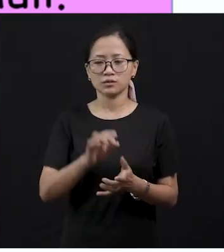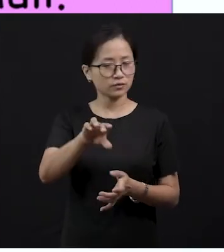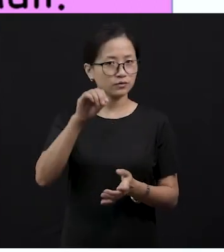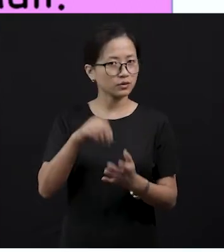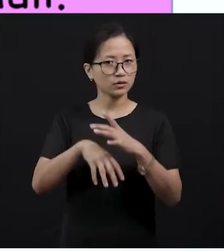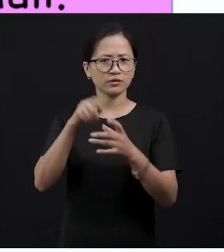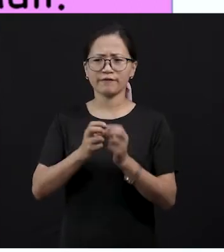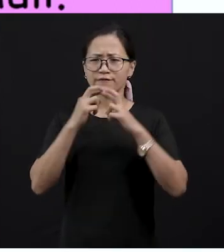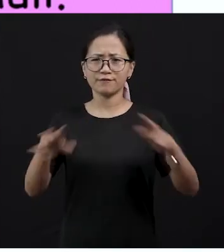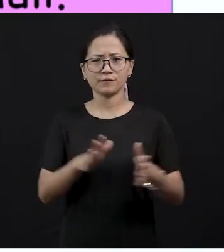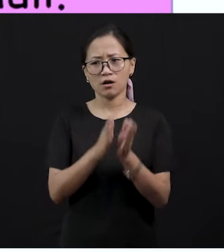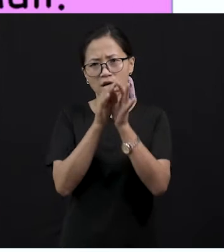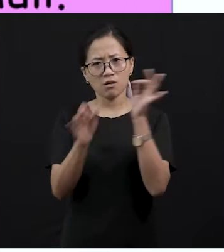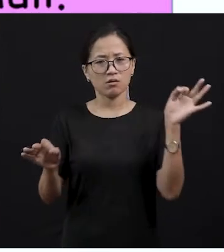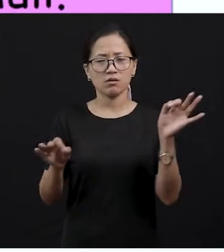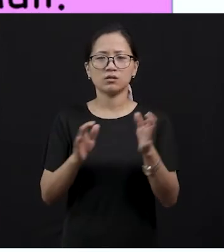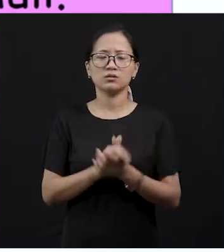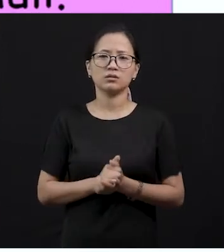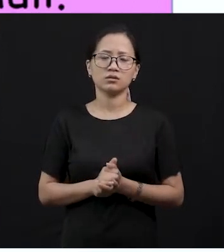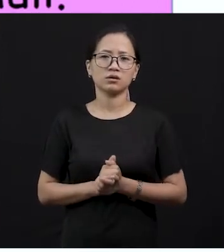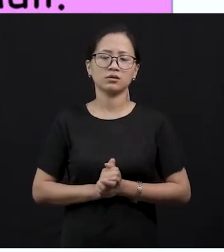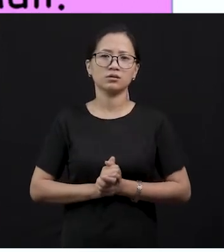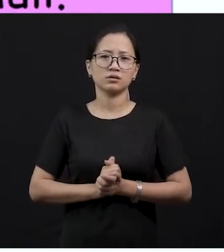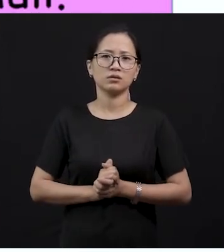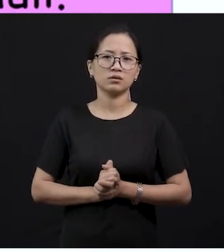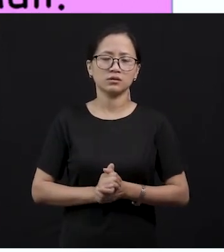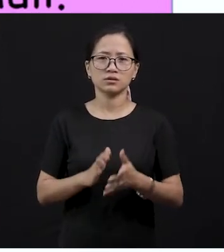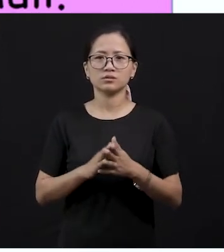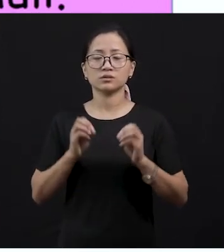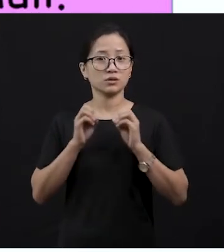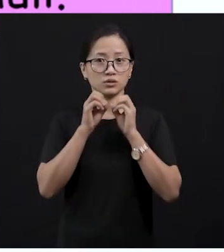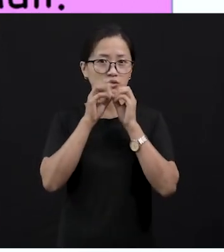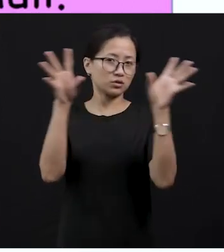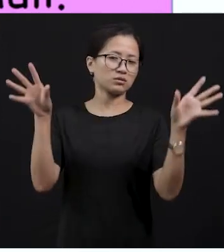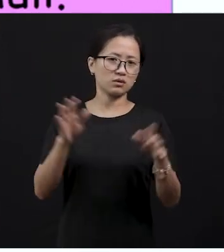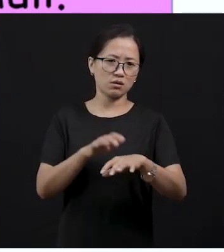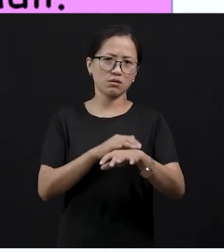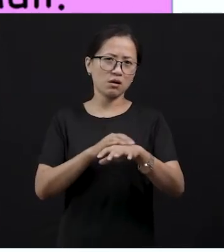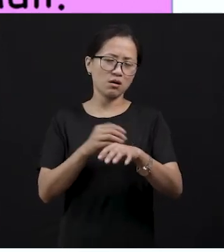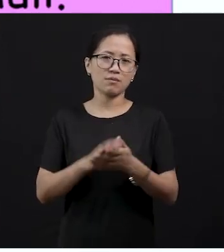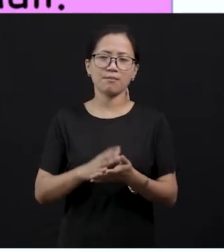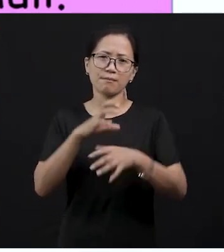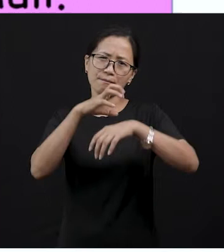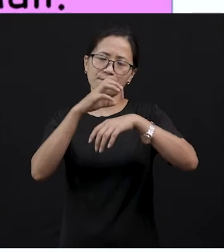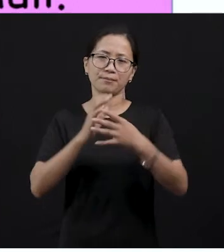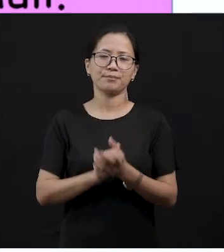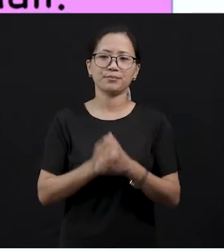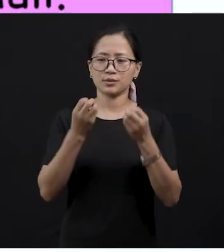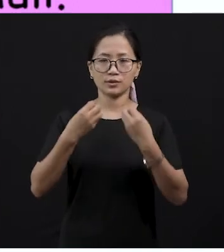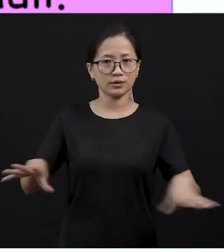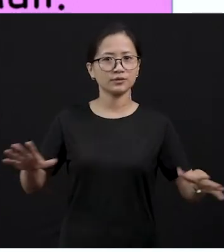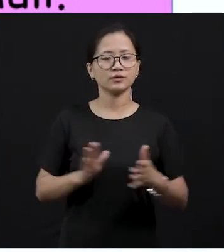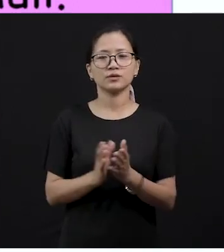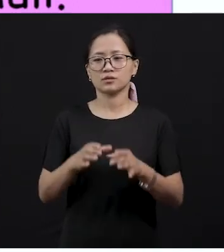find out it is very hot. Then what happens? You just, ouch, you shout and then you scream and then you just leave the